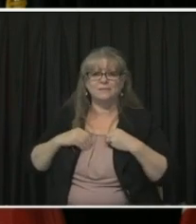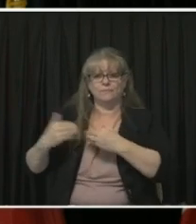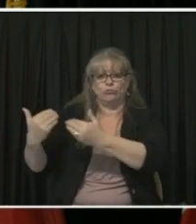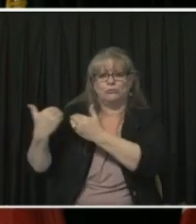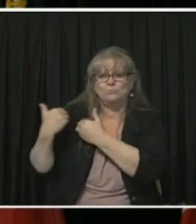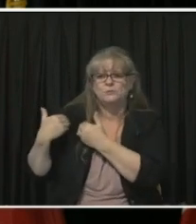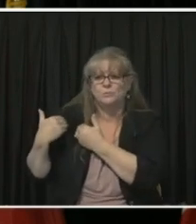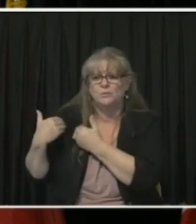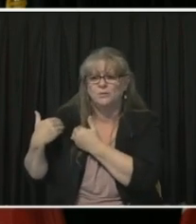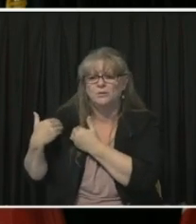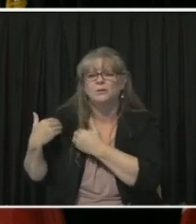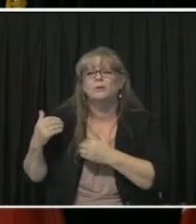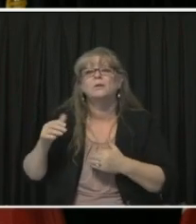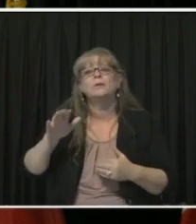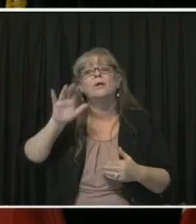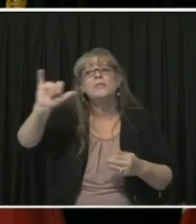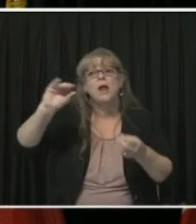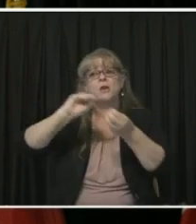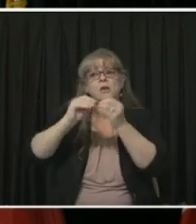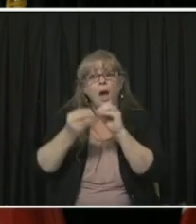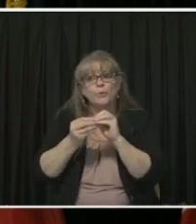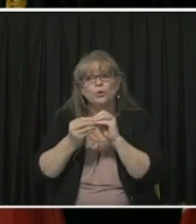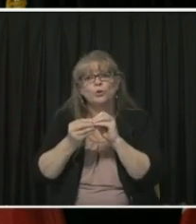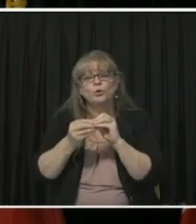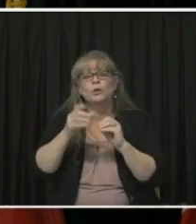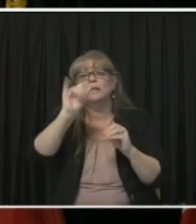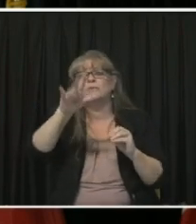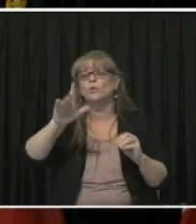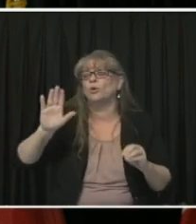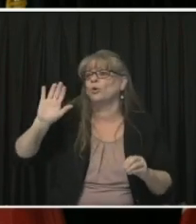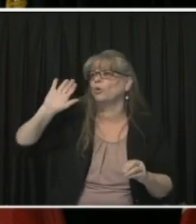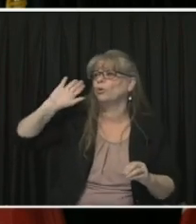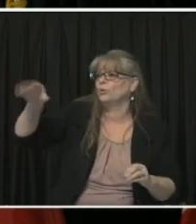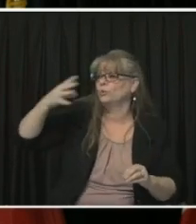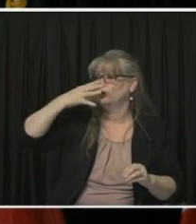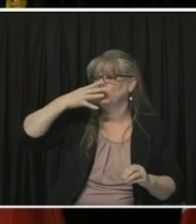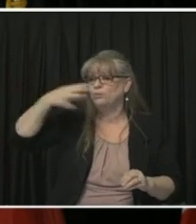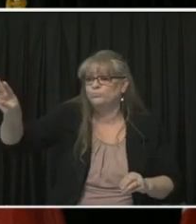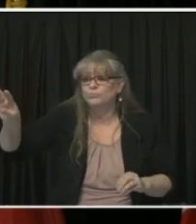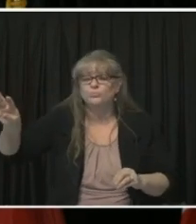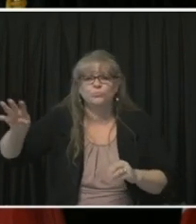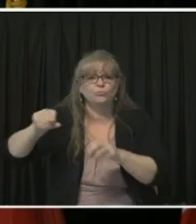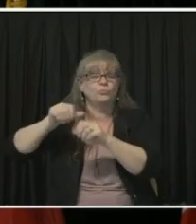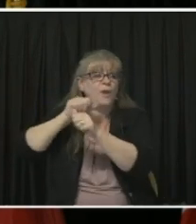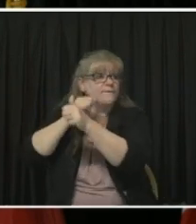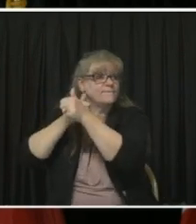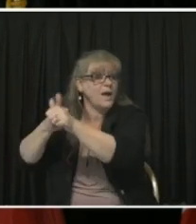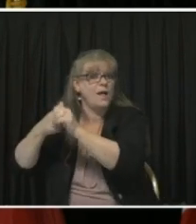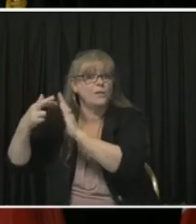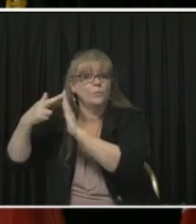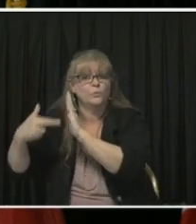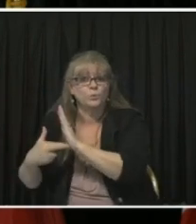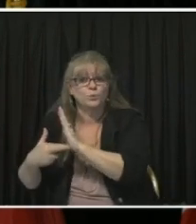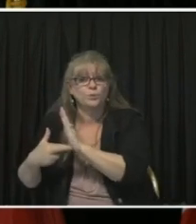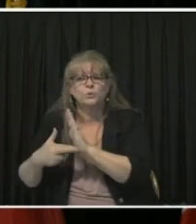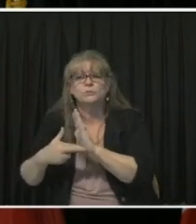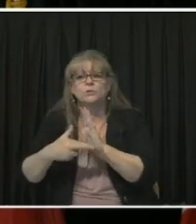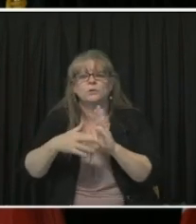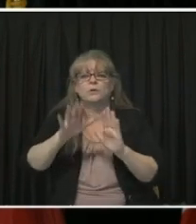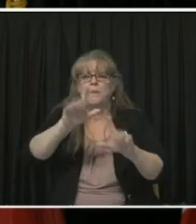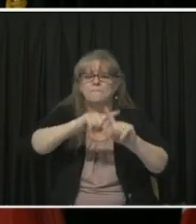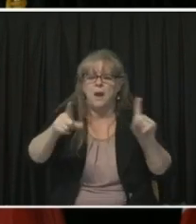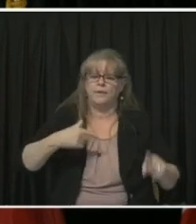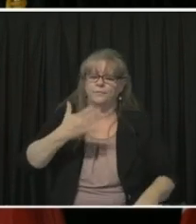wasn't widespread buy-in from you, and I'm glad that you are being smart. So please, let's keep up the good work. Let's